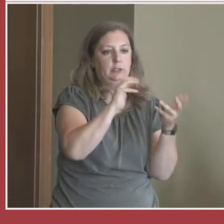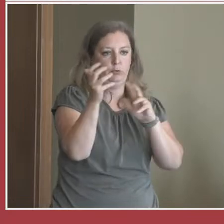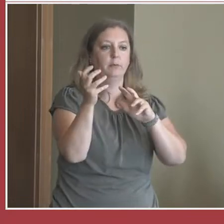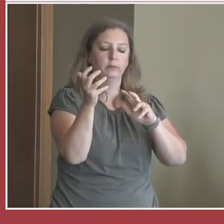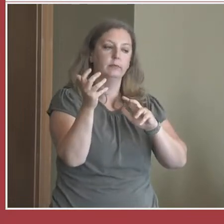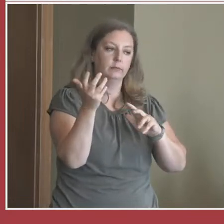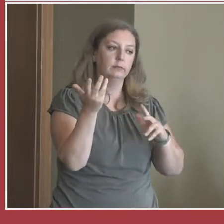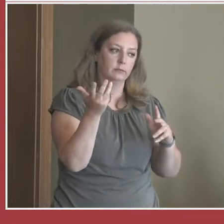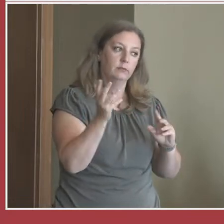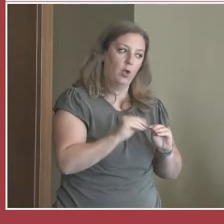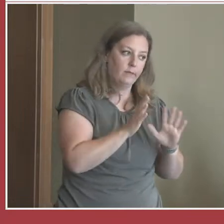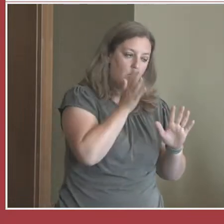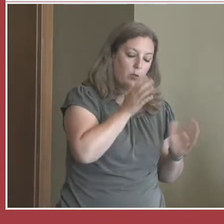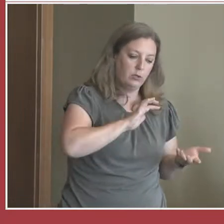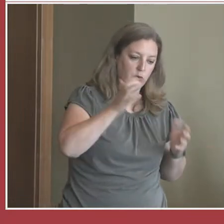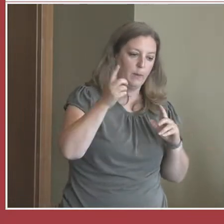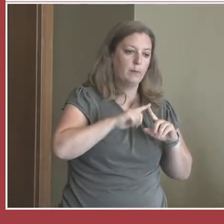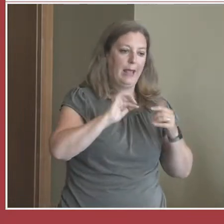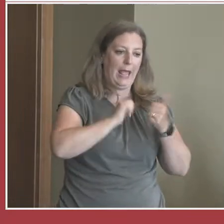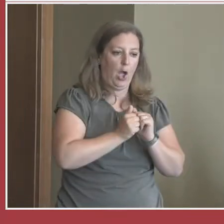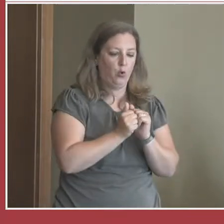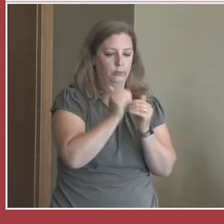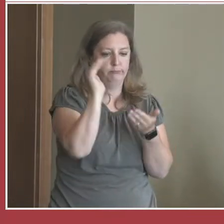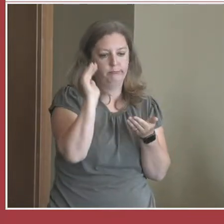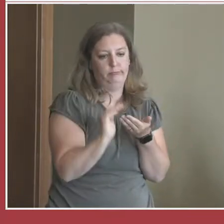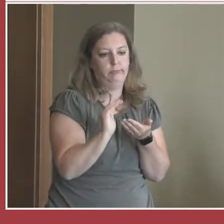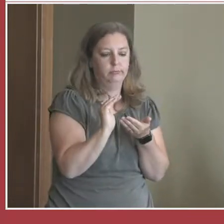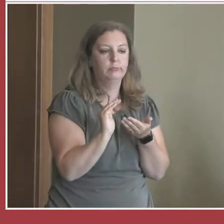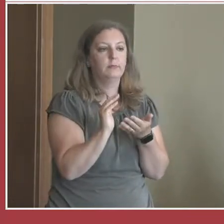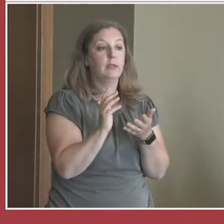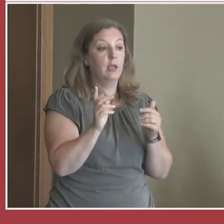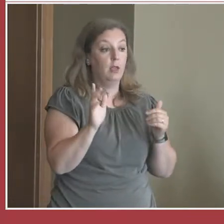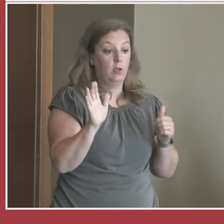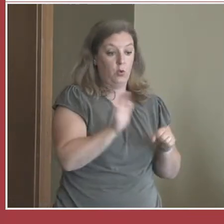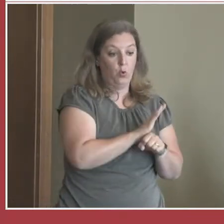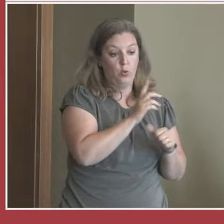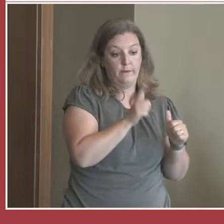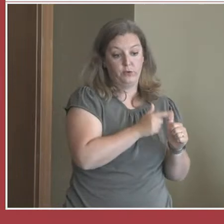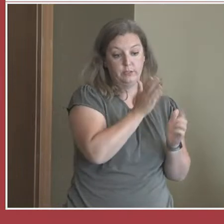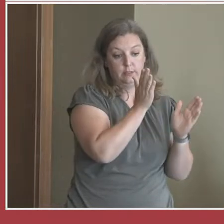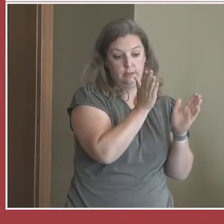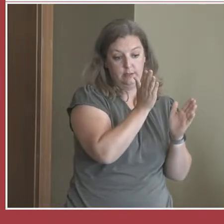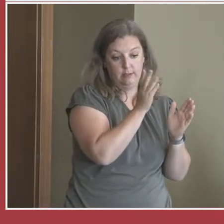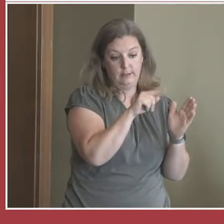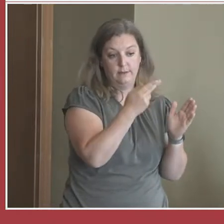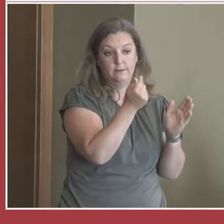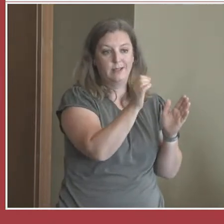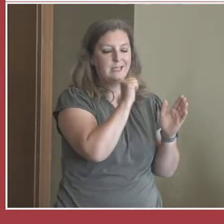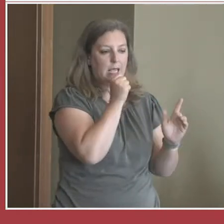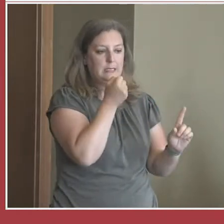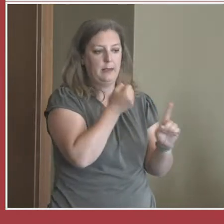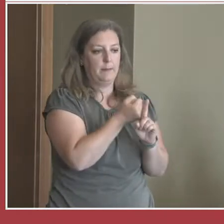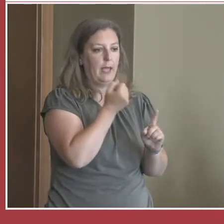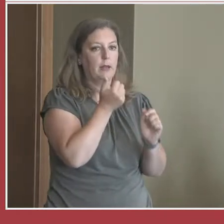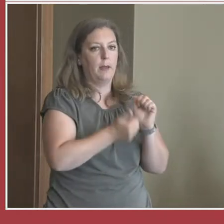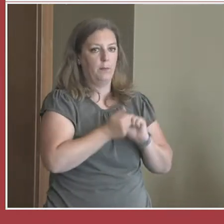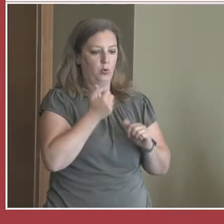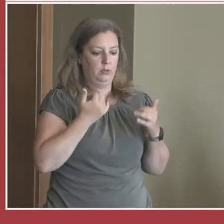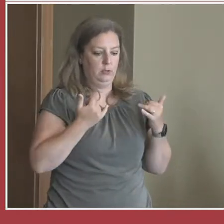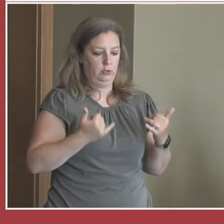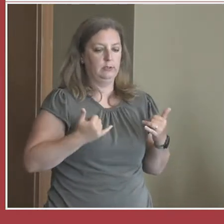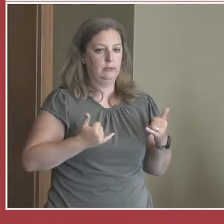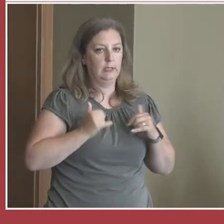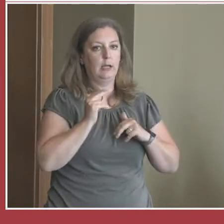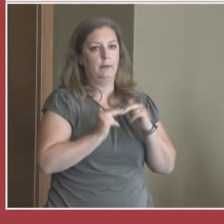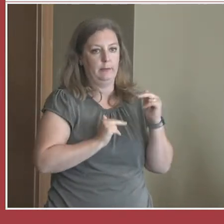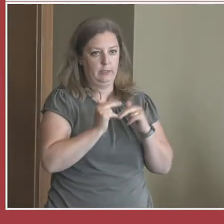going to be hugely disruptive, but the whole first phase, it doesn't impact most of the existing buildings.